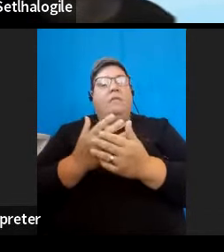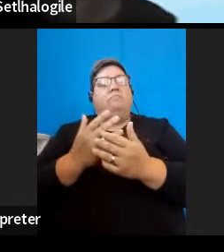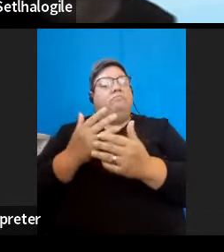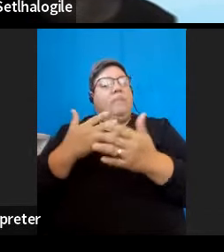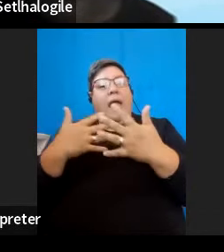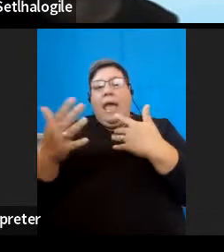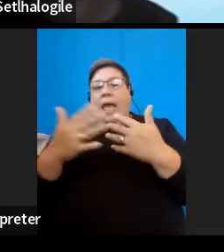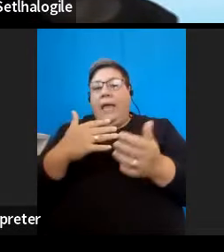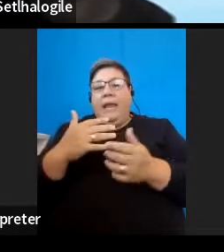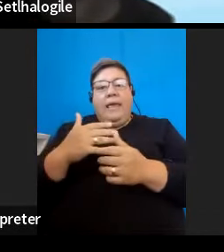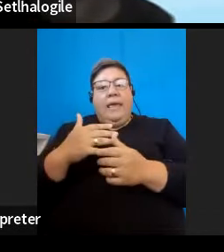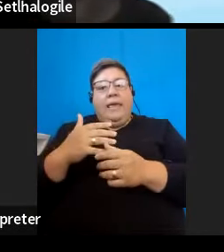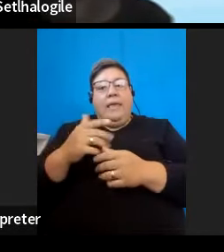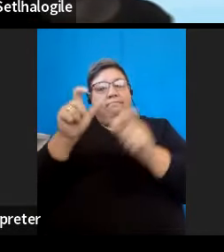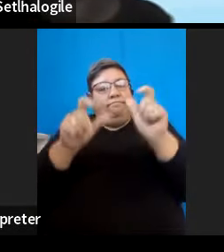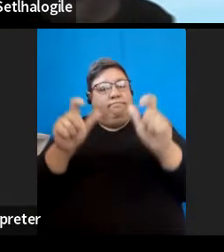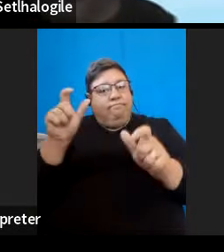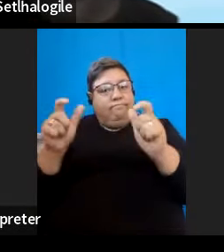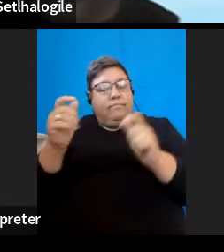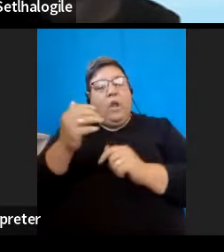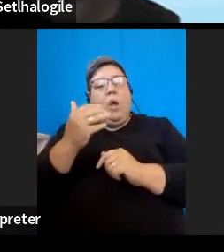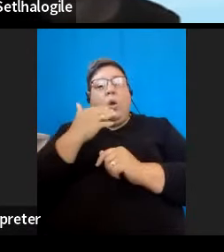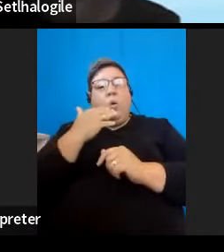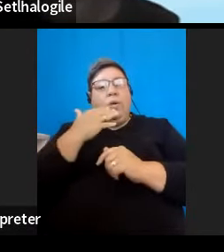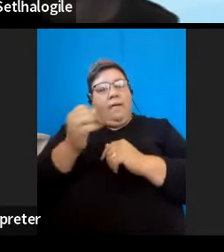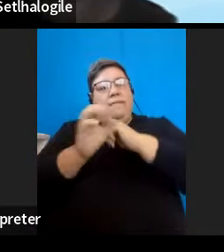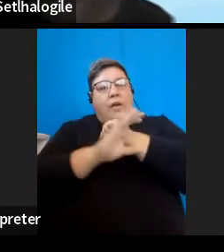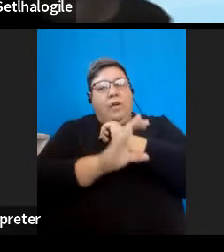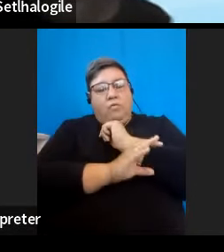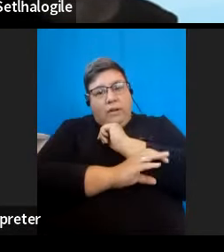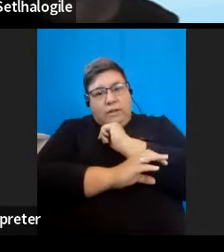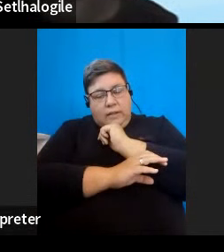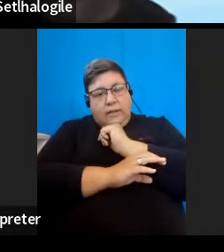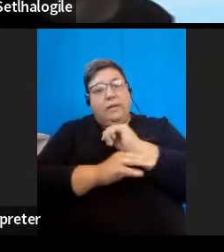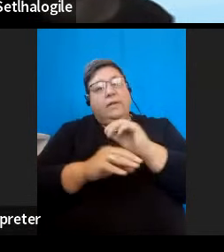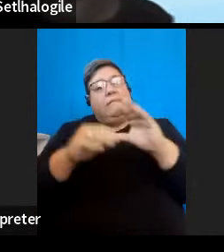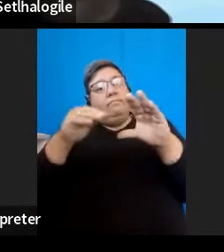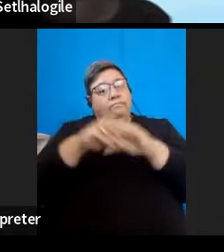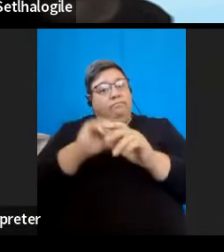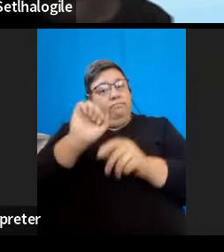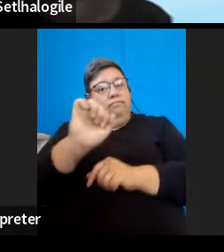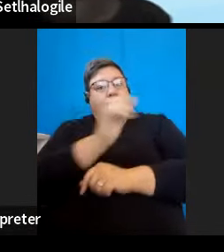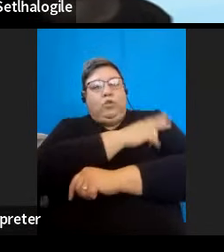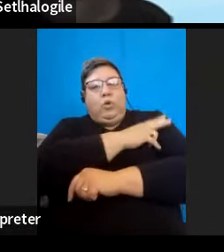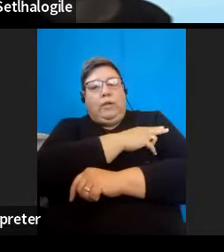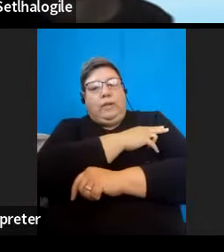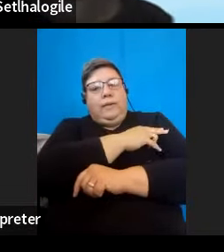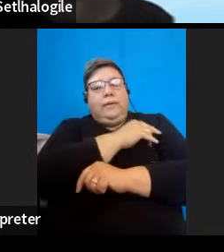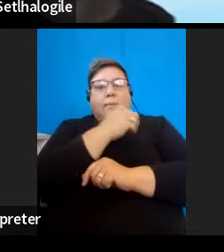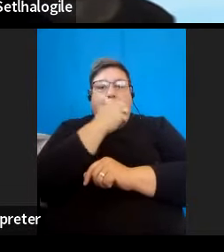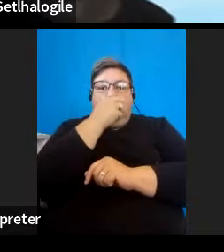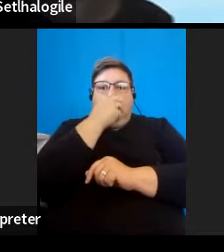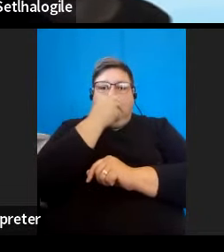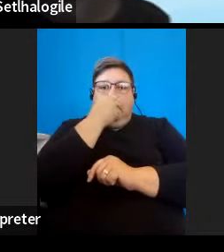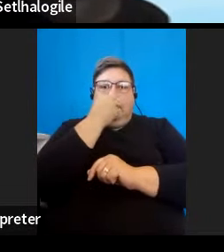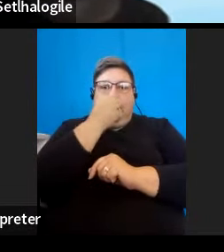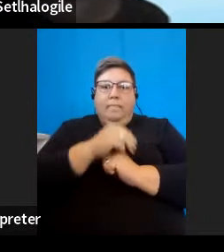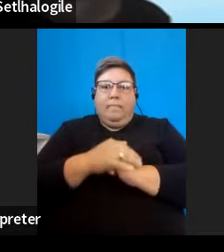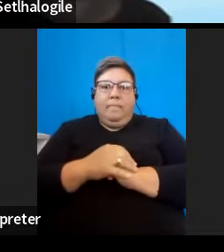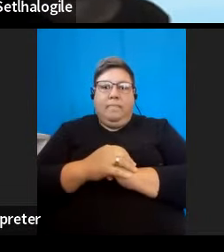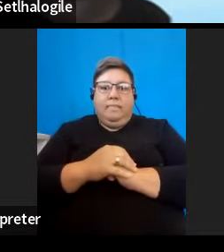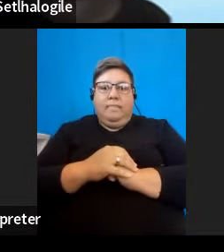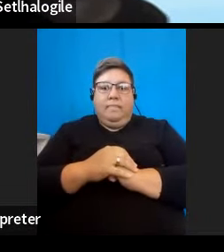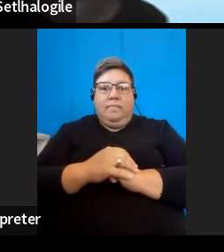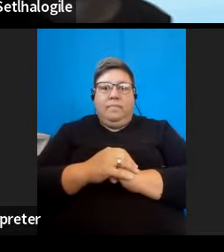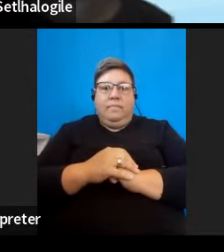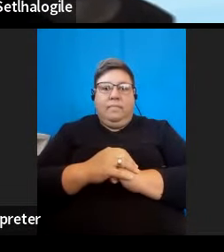is accredited a reduction in their security, and the bonds that